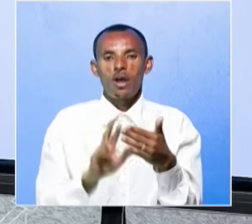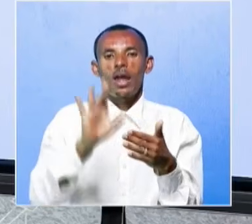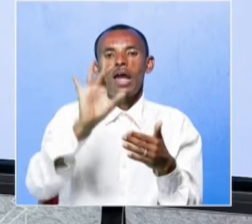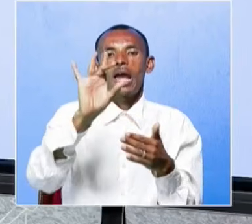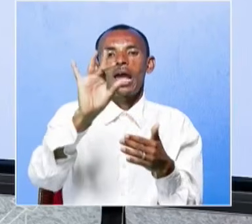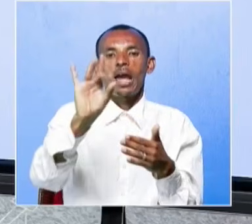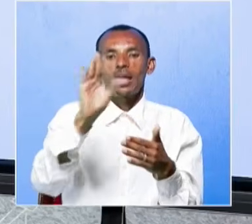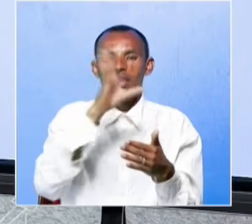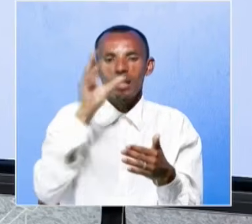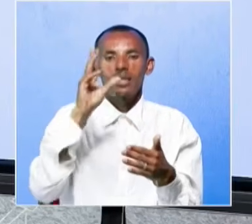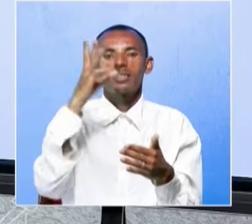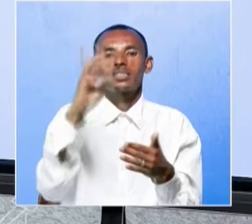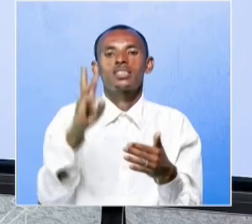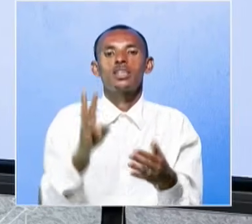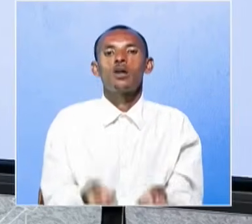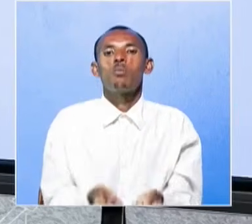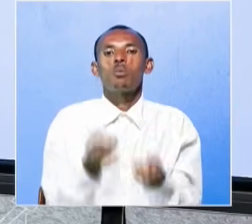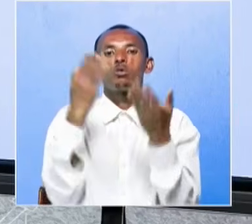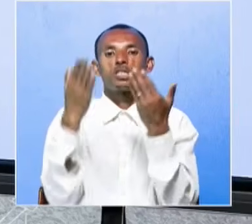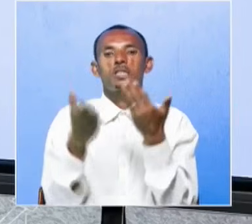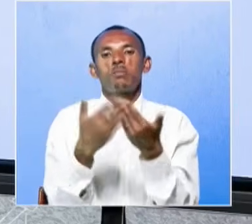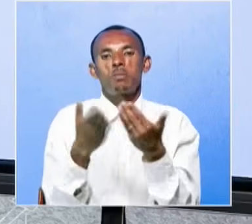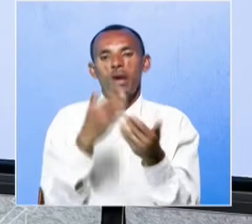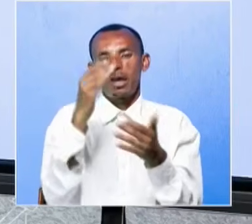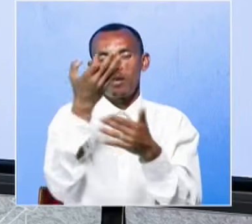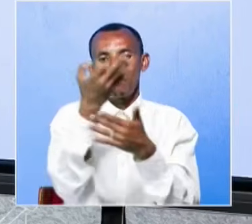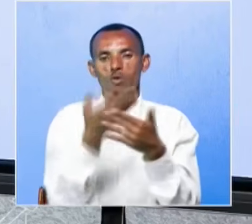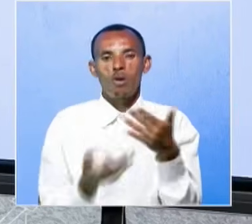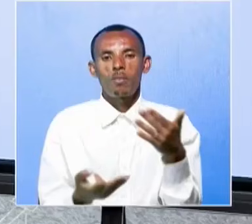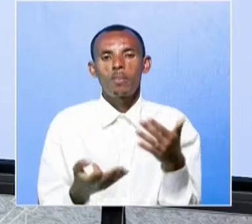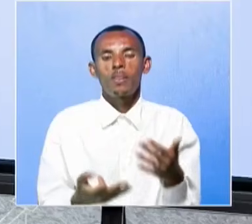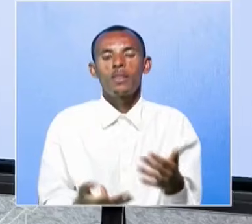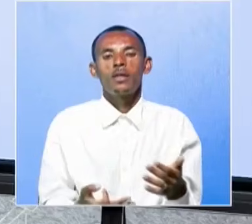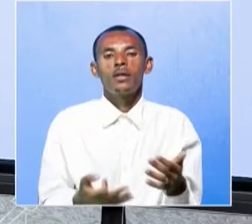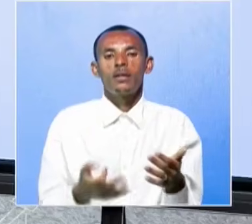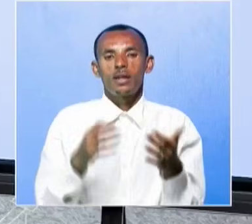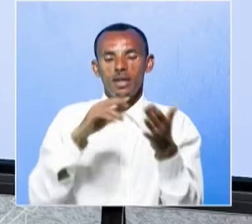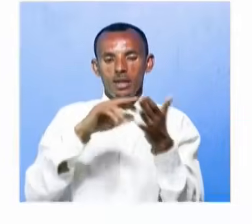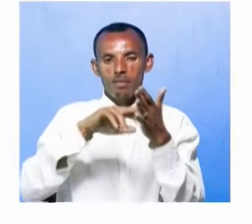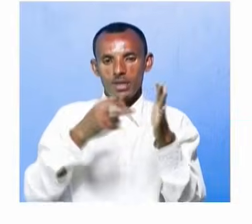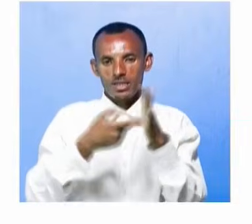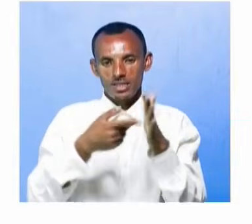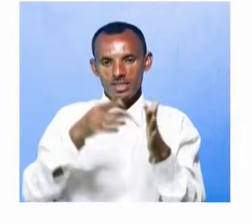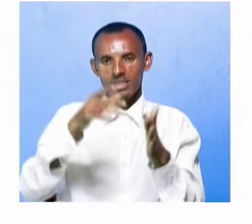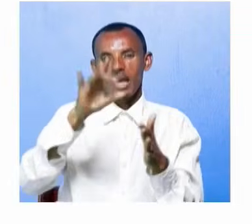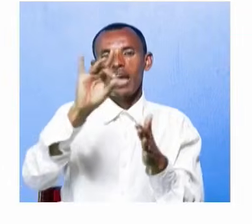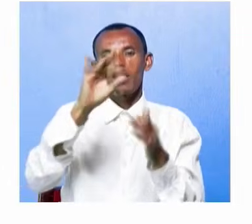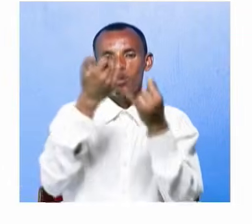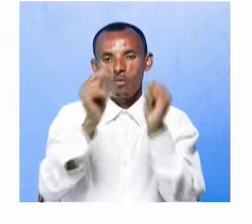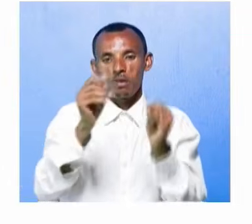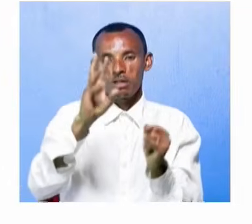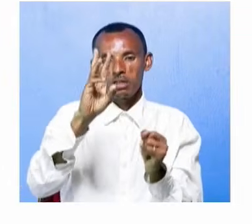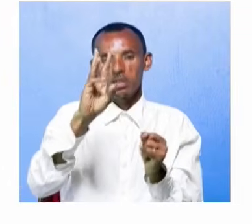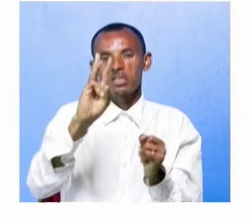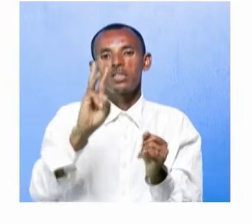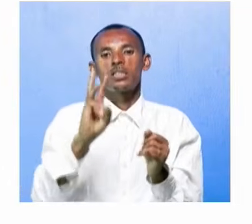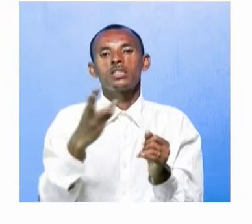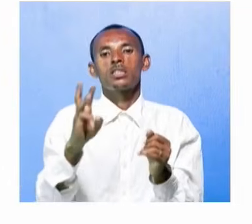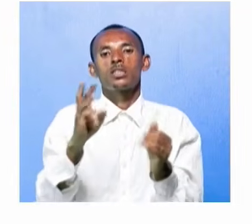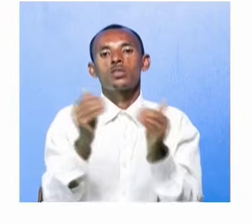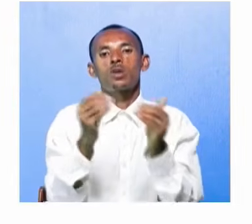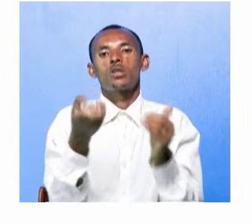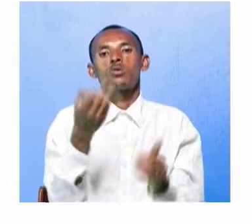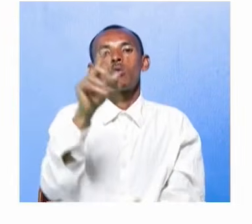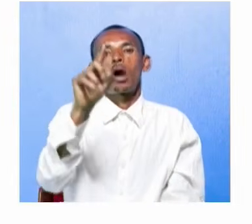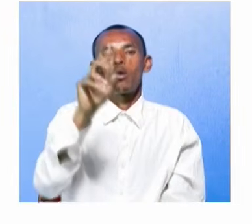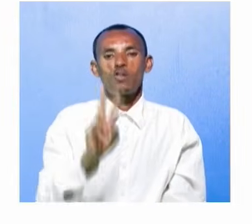and 16 in the most simplified form, okay? The simplified form of 8 over 16 is 1 over 2.